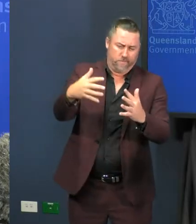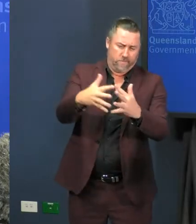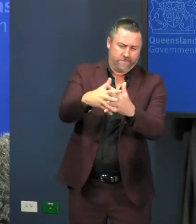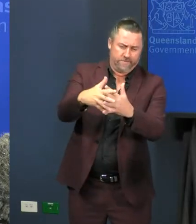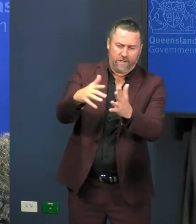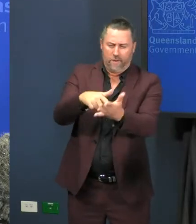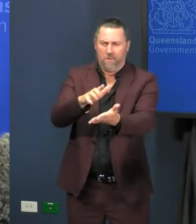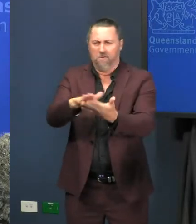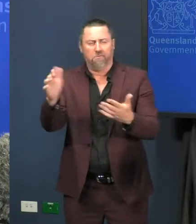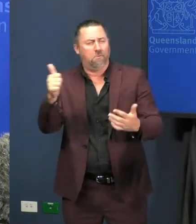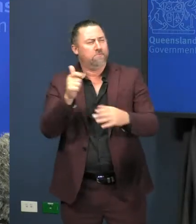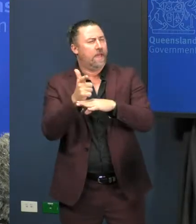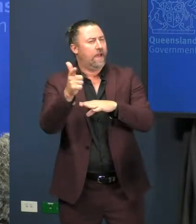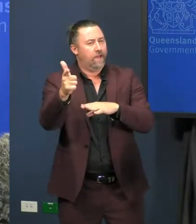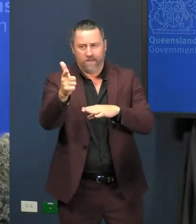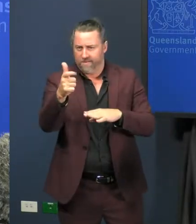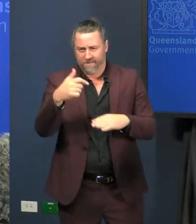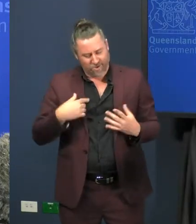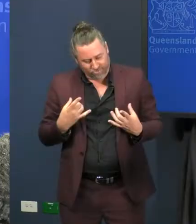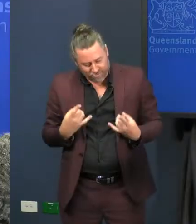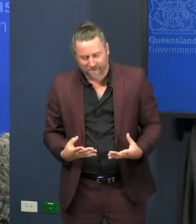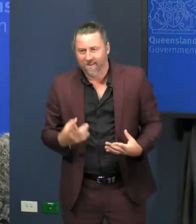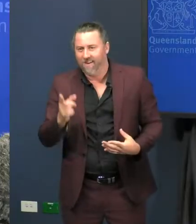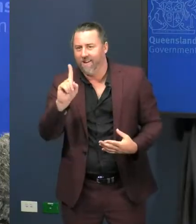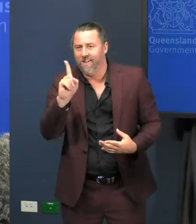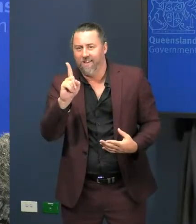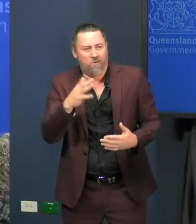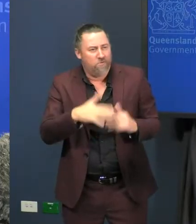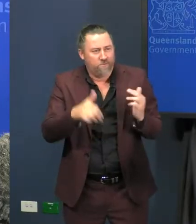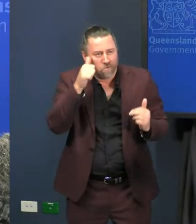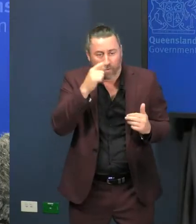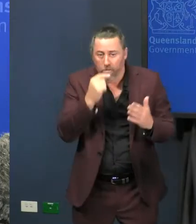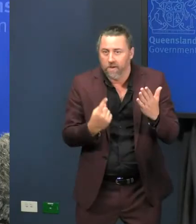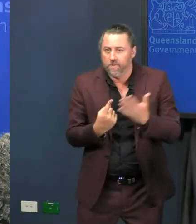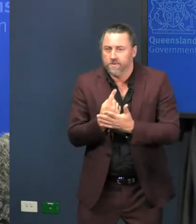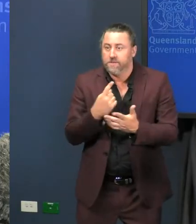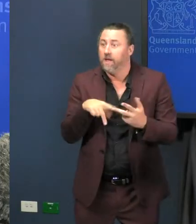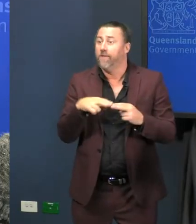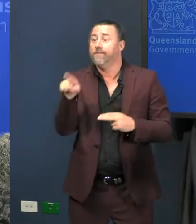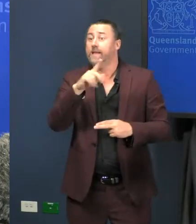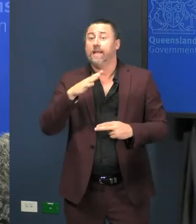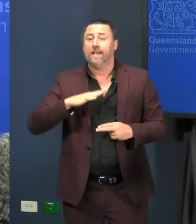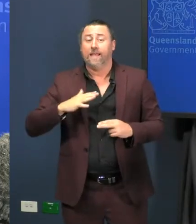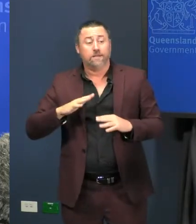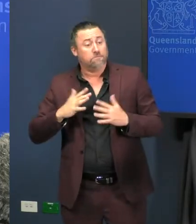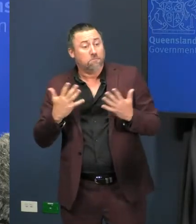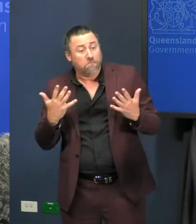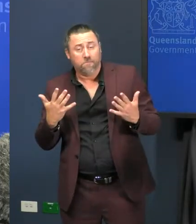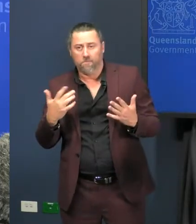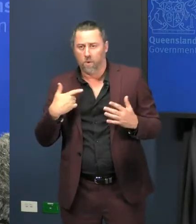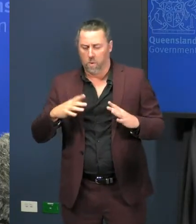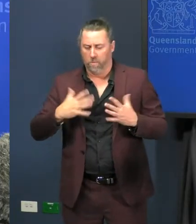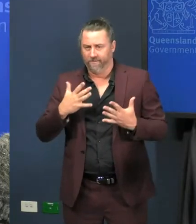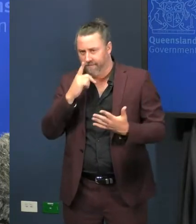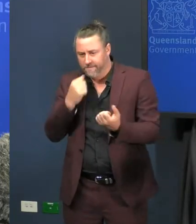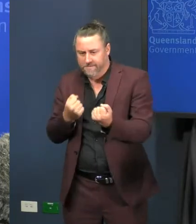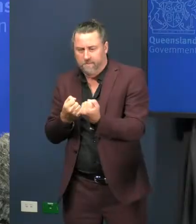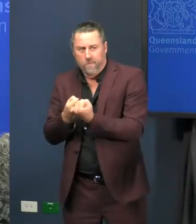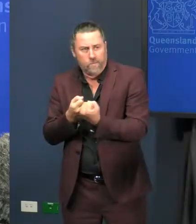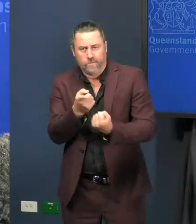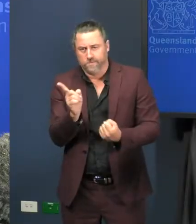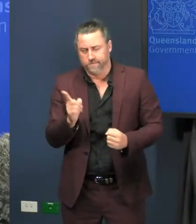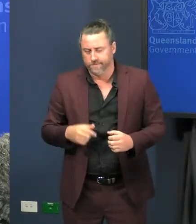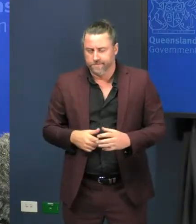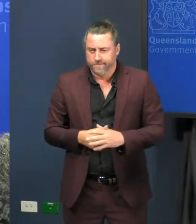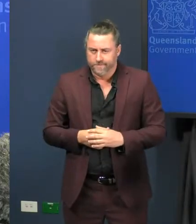that. And it's important that we have people who need services, that they have every opportunity to be able to get them when they